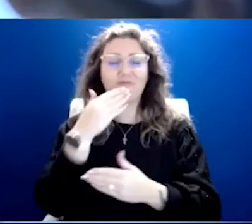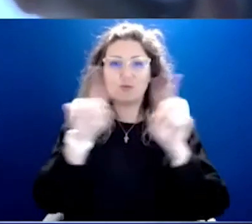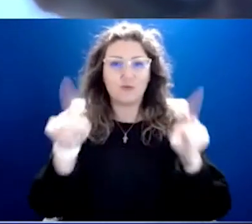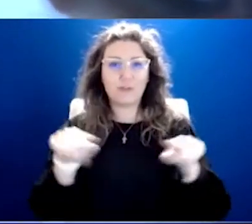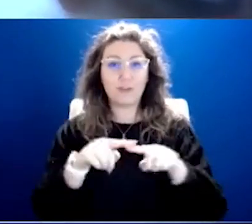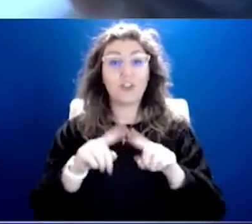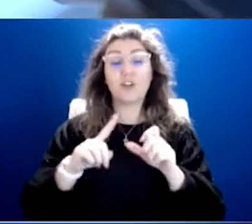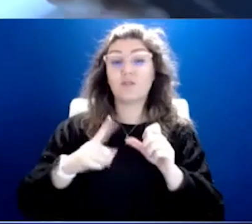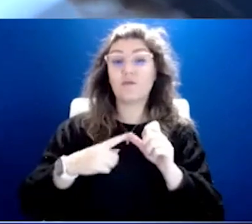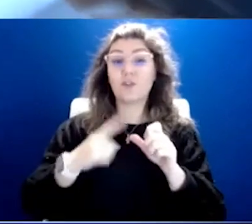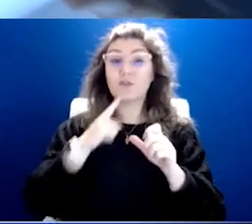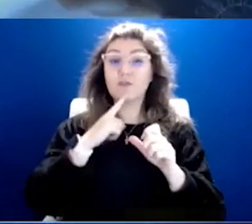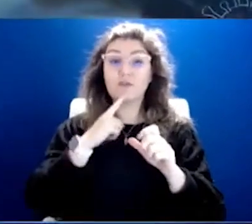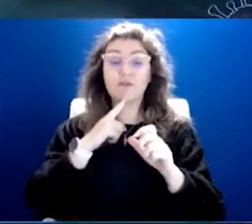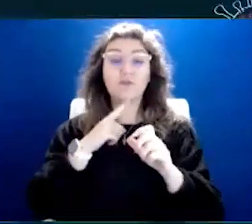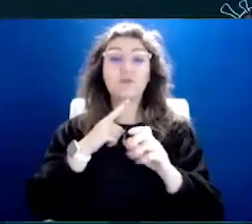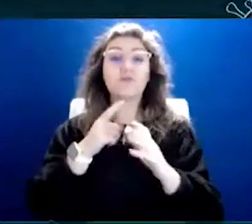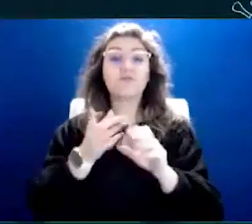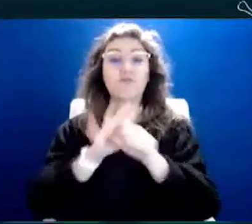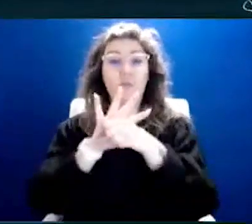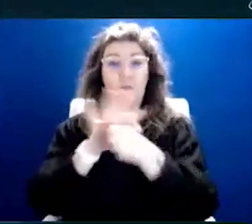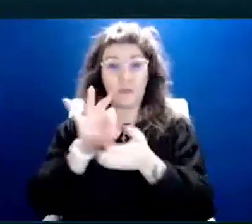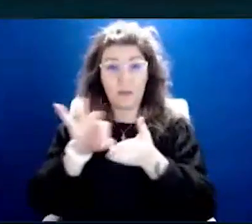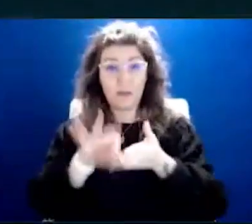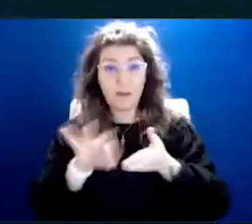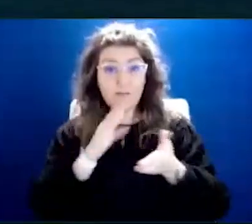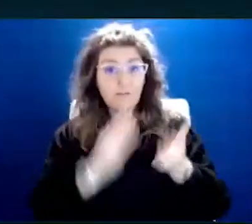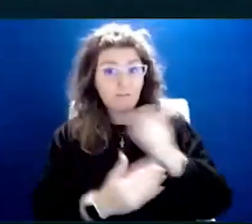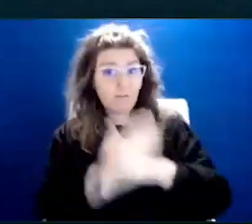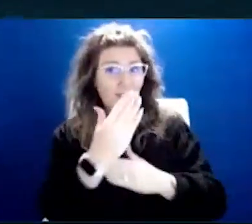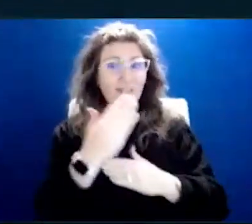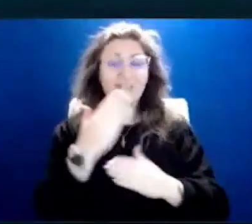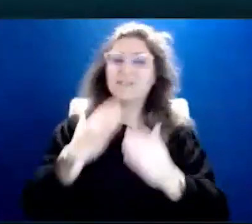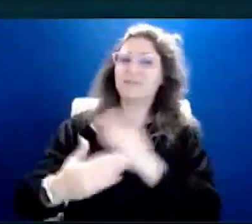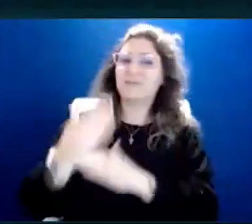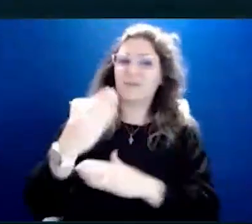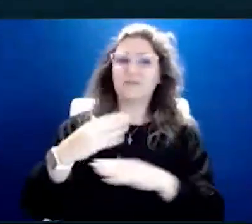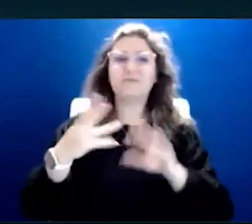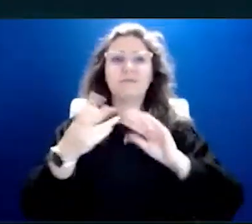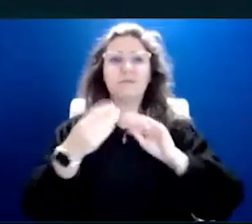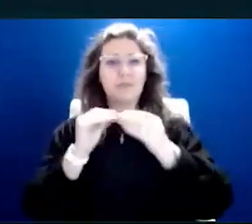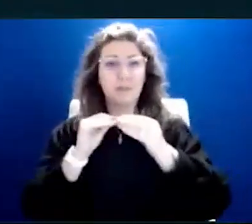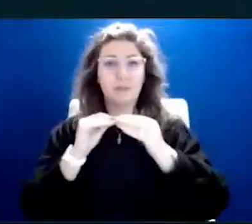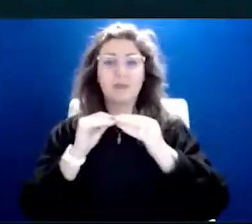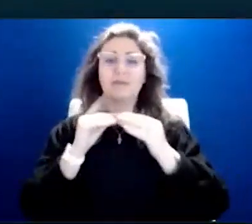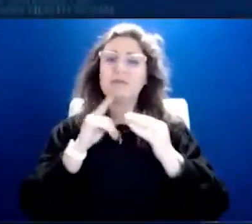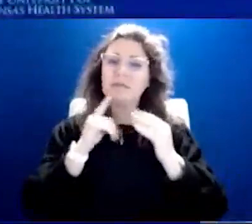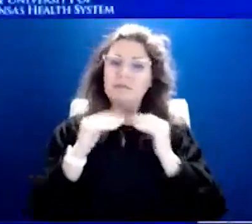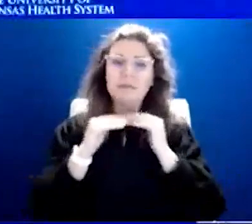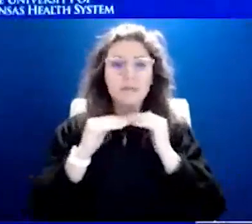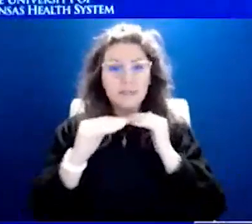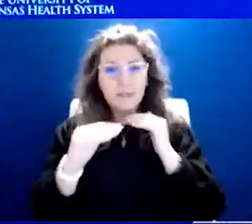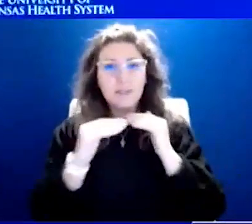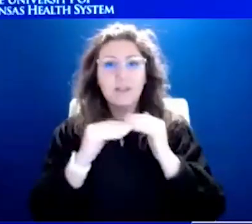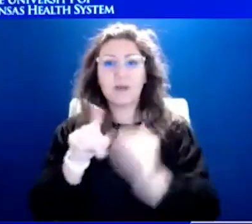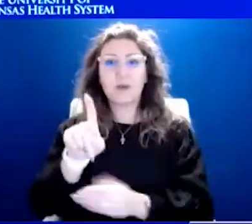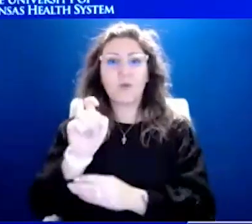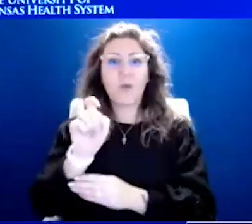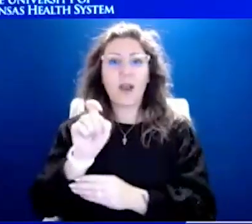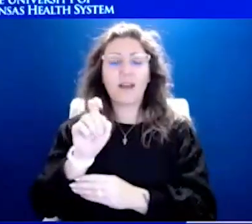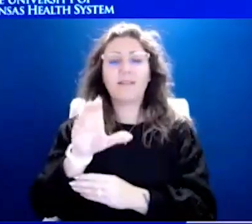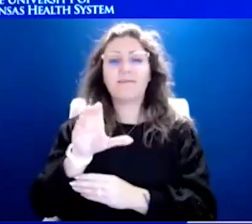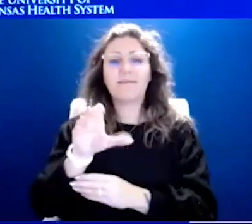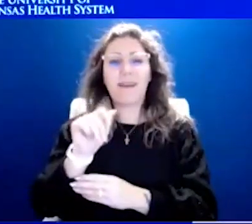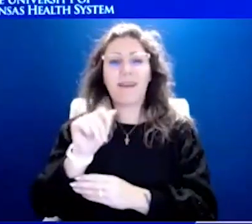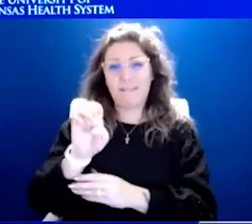COVID count. Dr. Dana Hawkinson, good morning to you. Hi. Numbers are holding fairly steady, 100 active infections